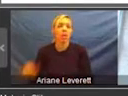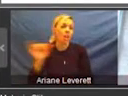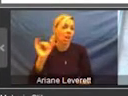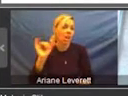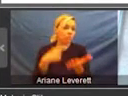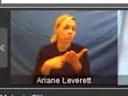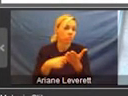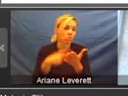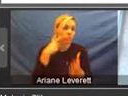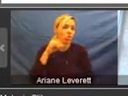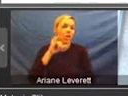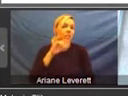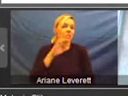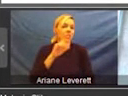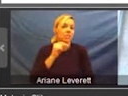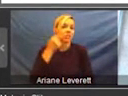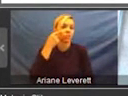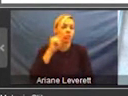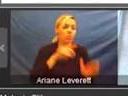education.